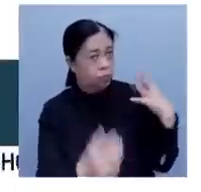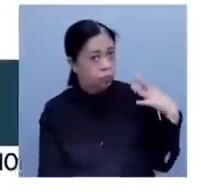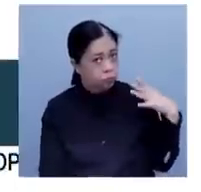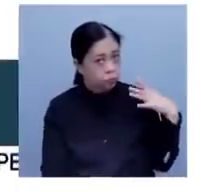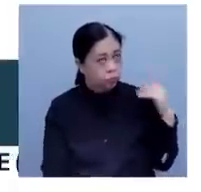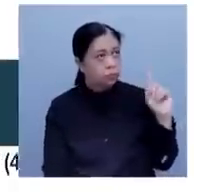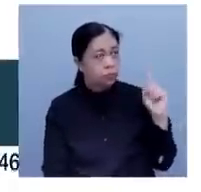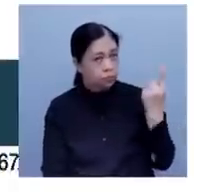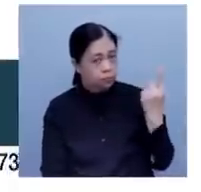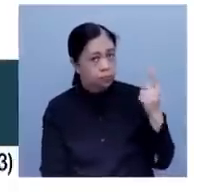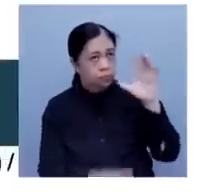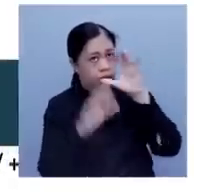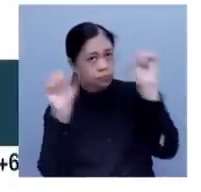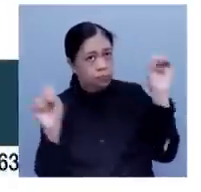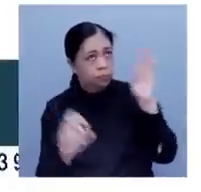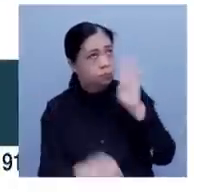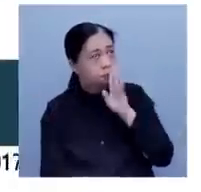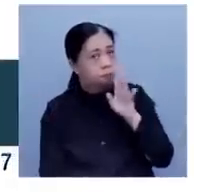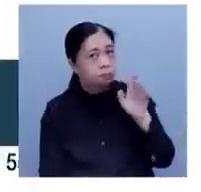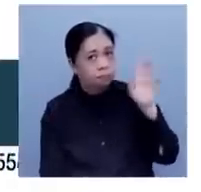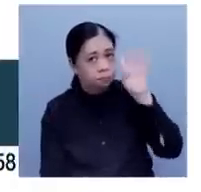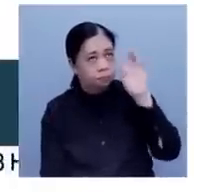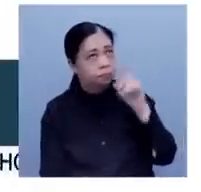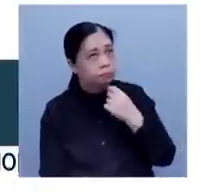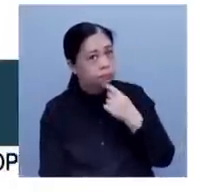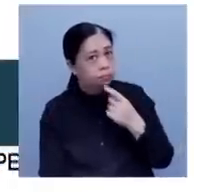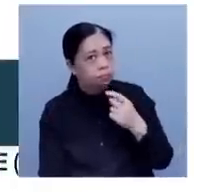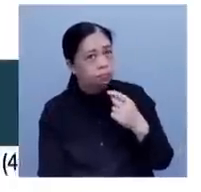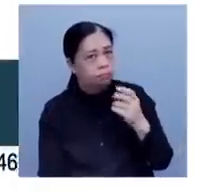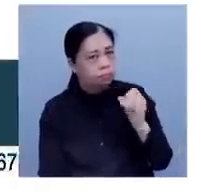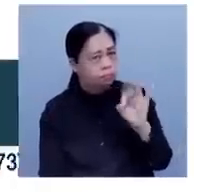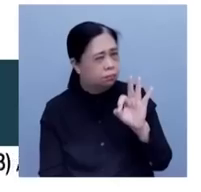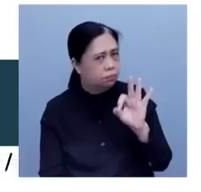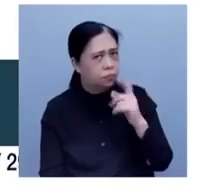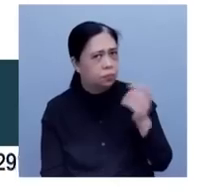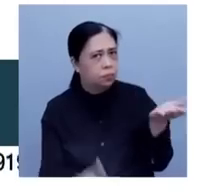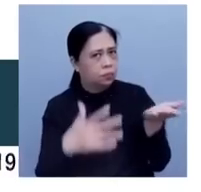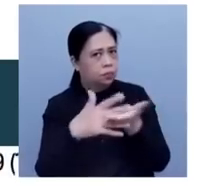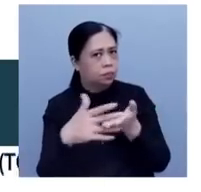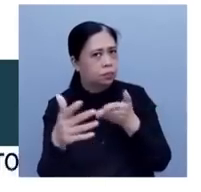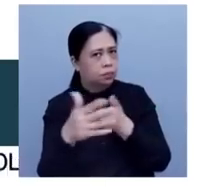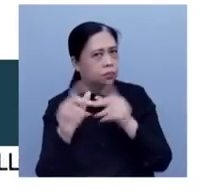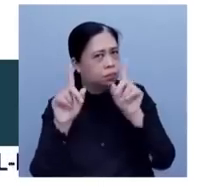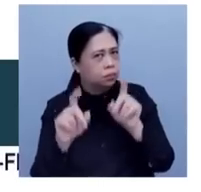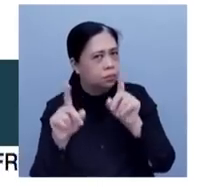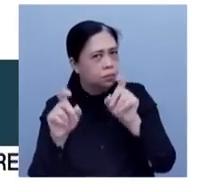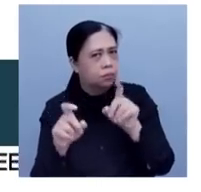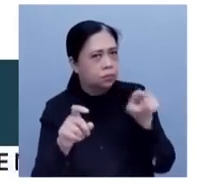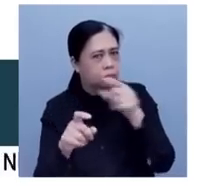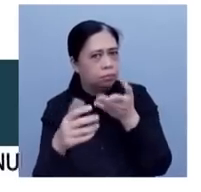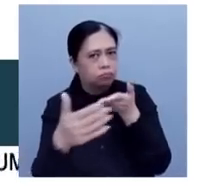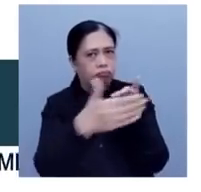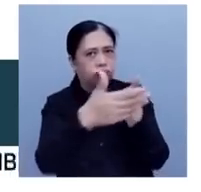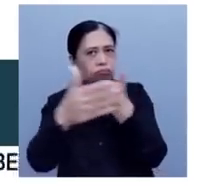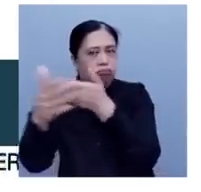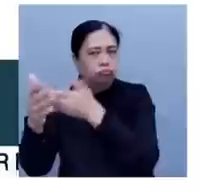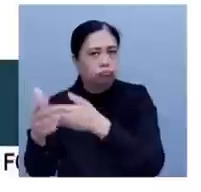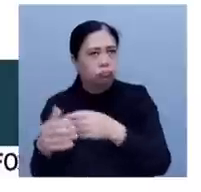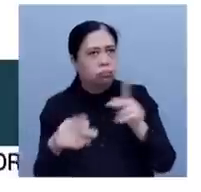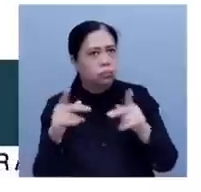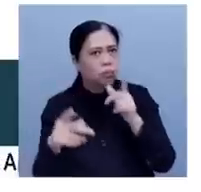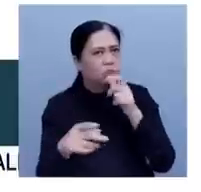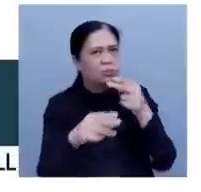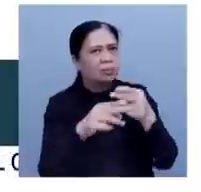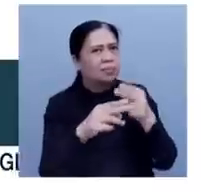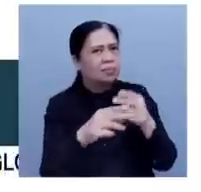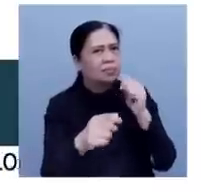the president's actions. If it comes to that you will have to file and test the waters, file cases against those responsible, whose names will be